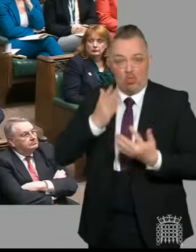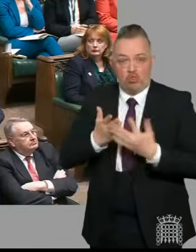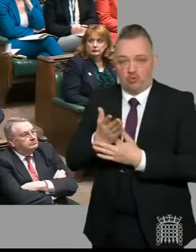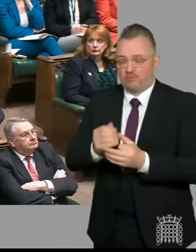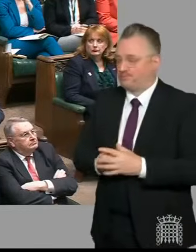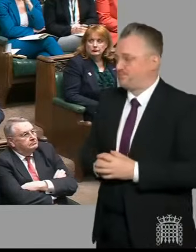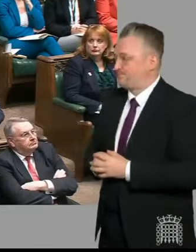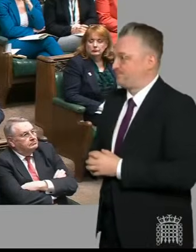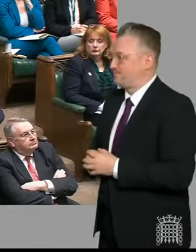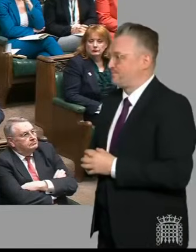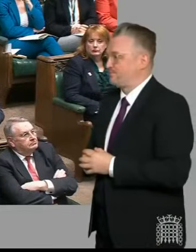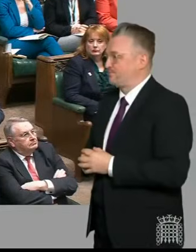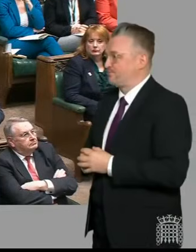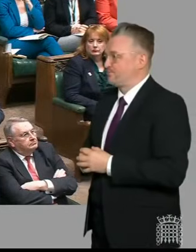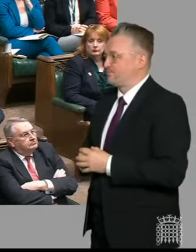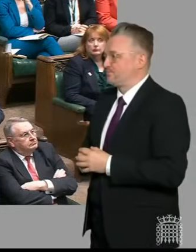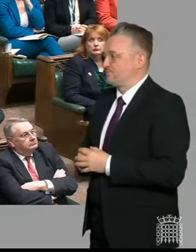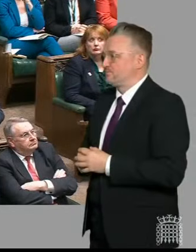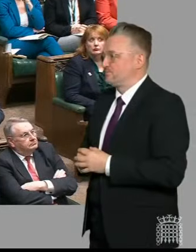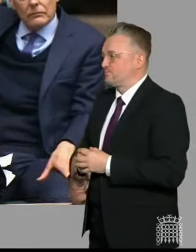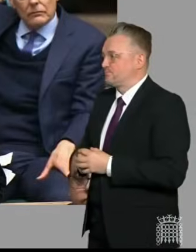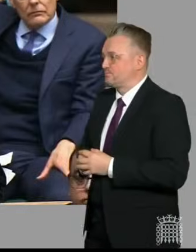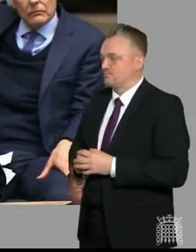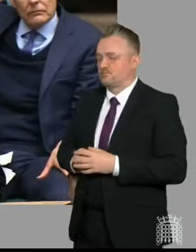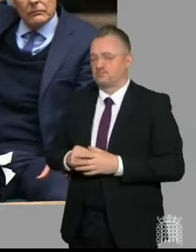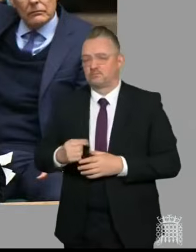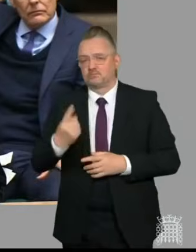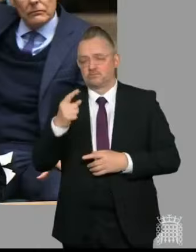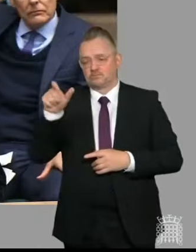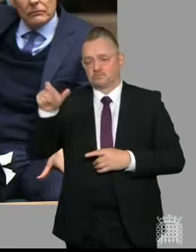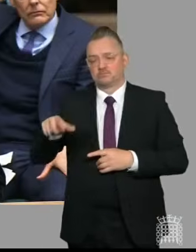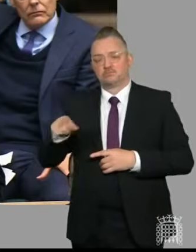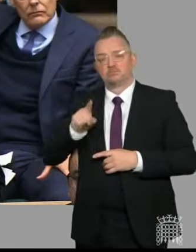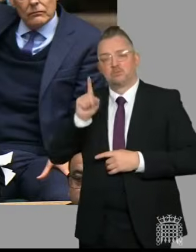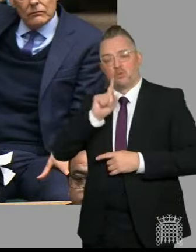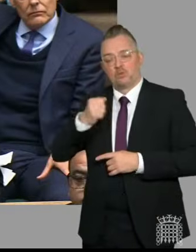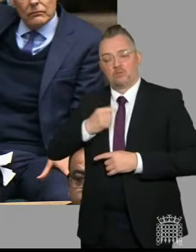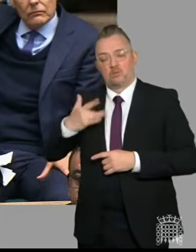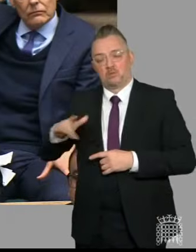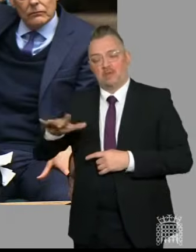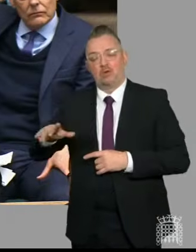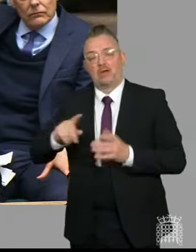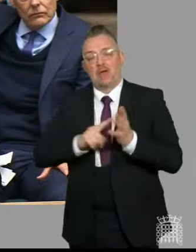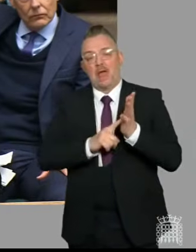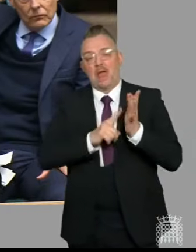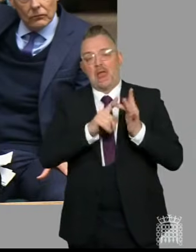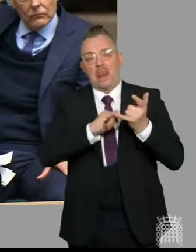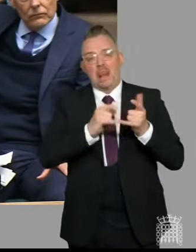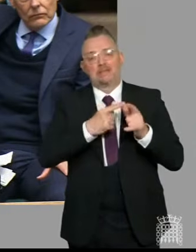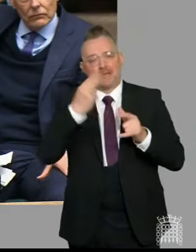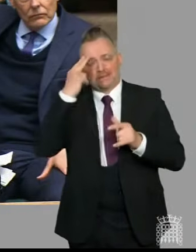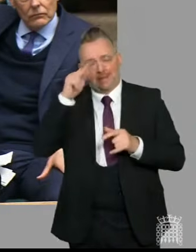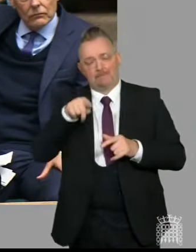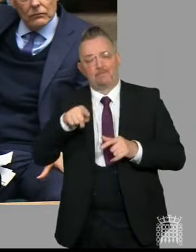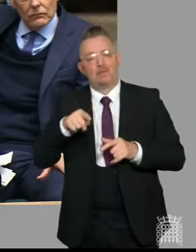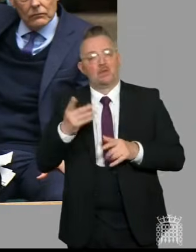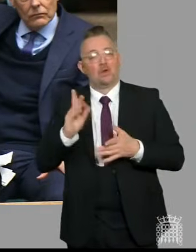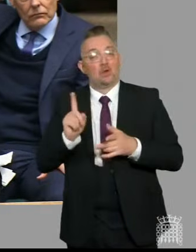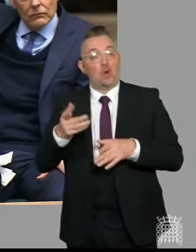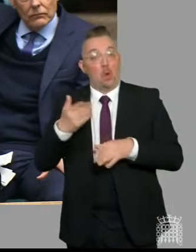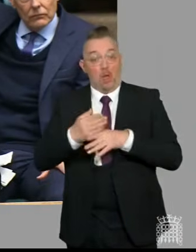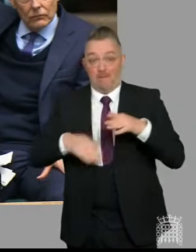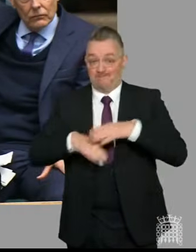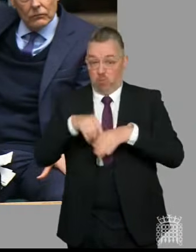Lisa cares for her mother. She works part-time at WH Smith's and so was sure to keep the